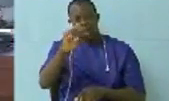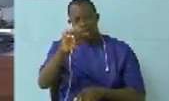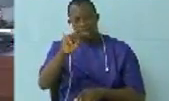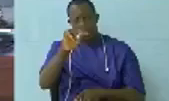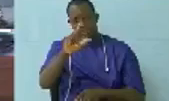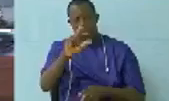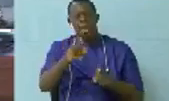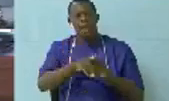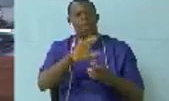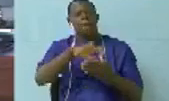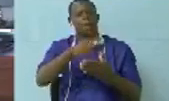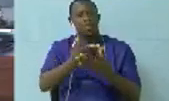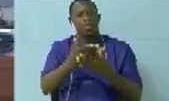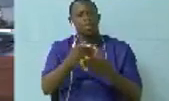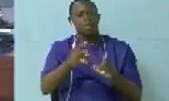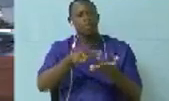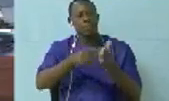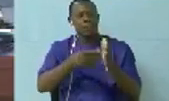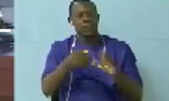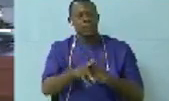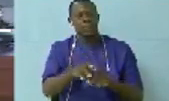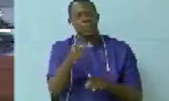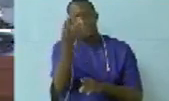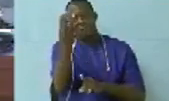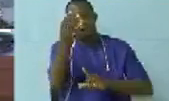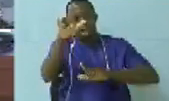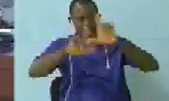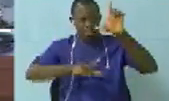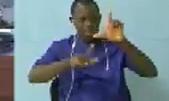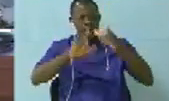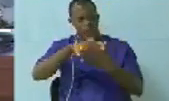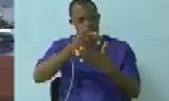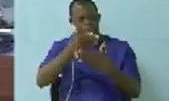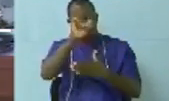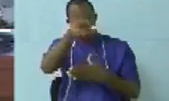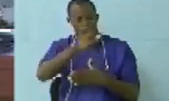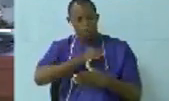between, so basically 4 ranks. An